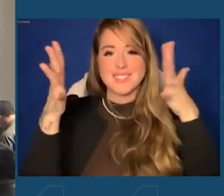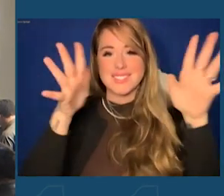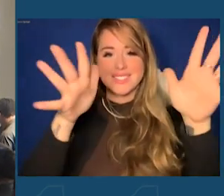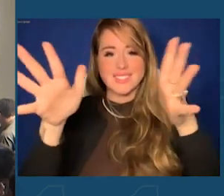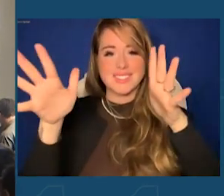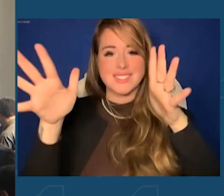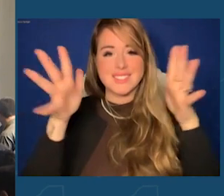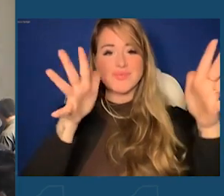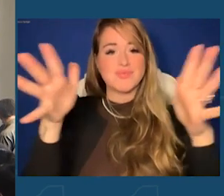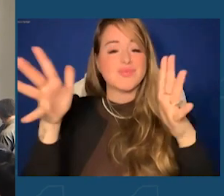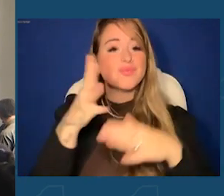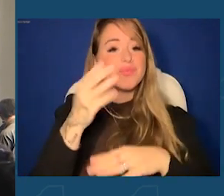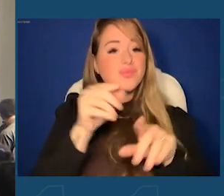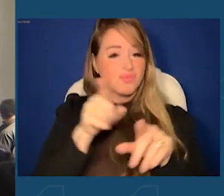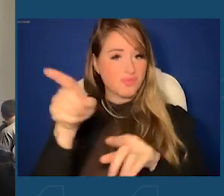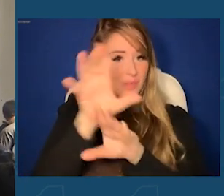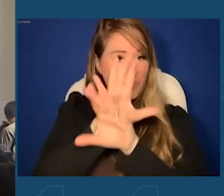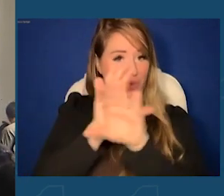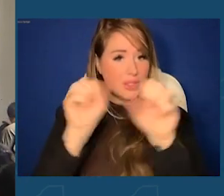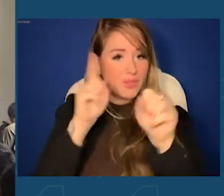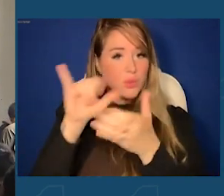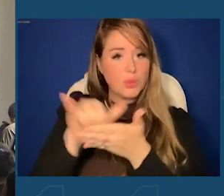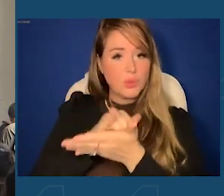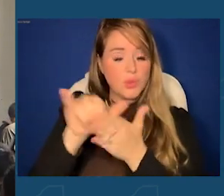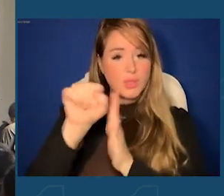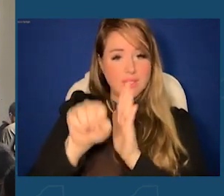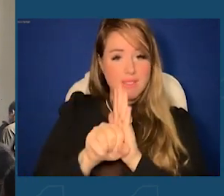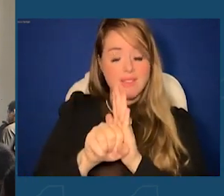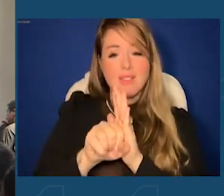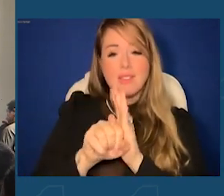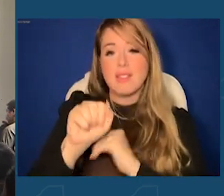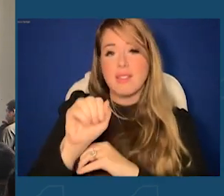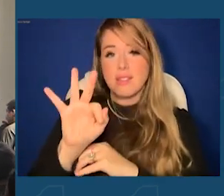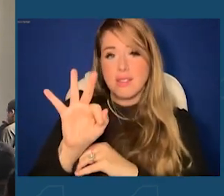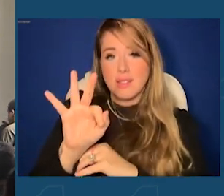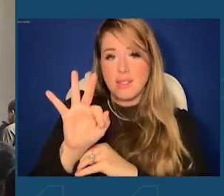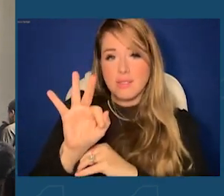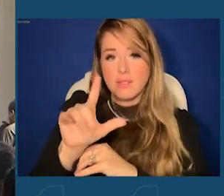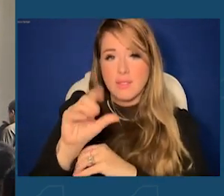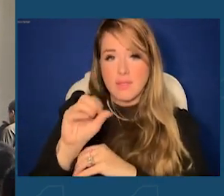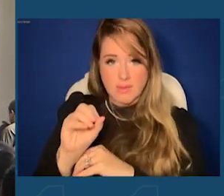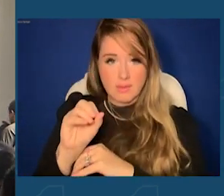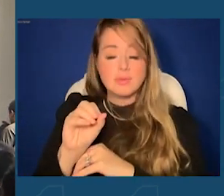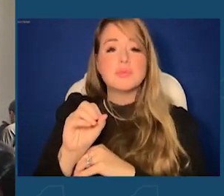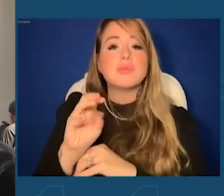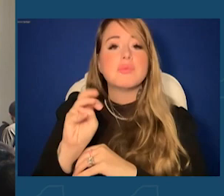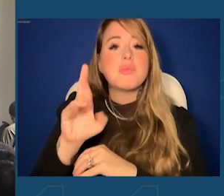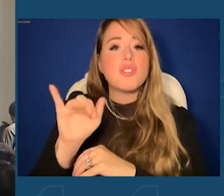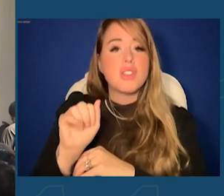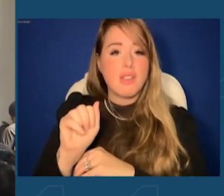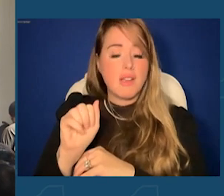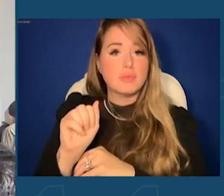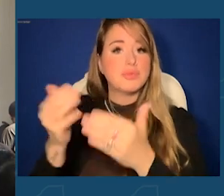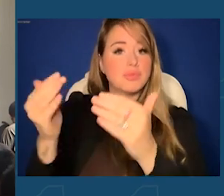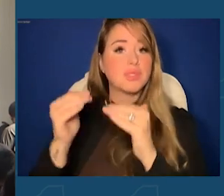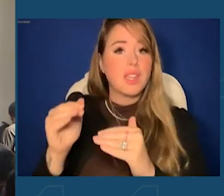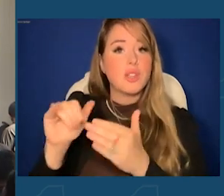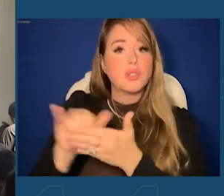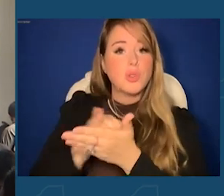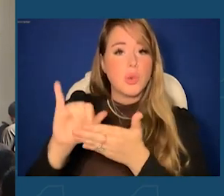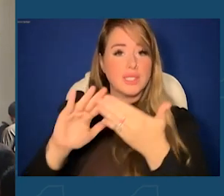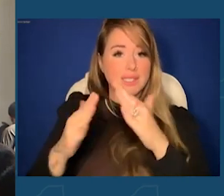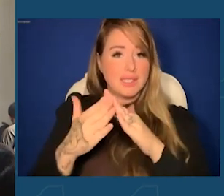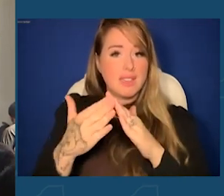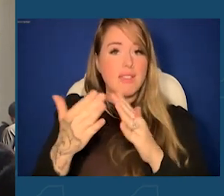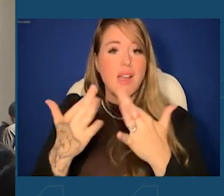the President of the New York State AFL-CIO, Mario Salento, the Executive Director of the New York City Hospitality